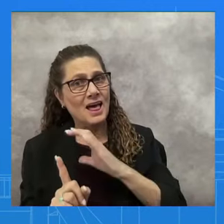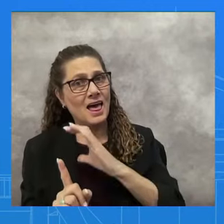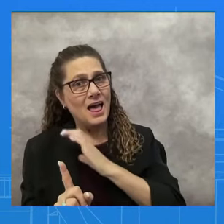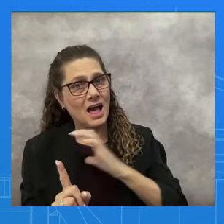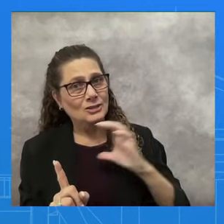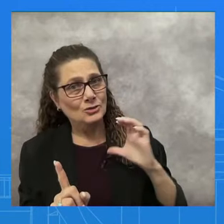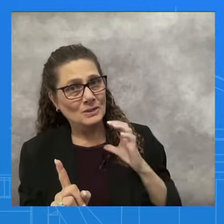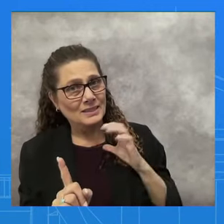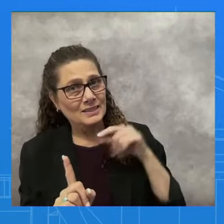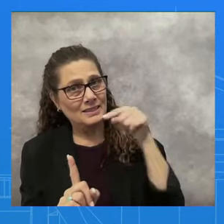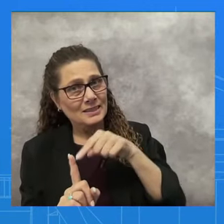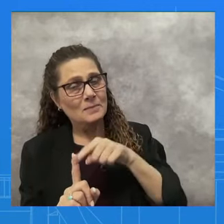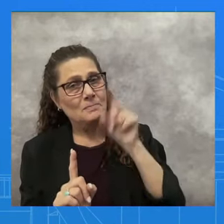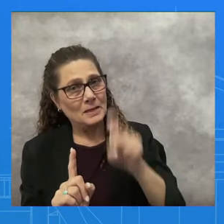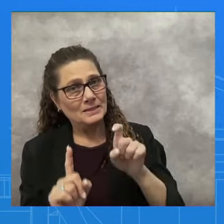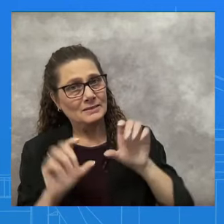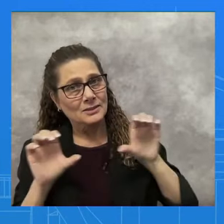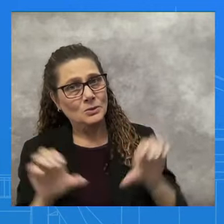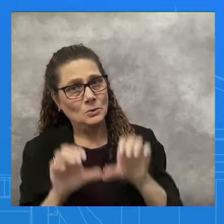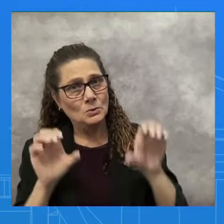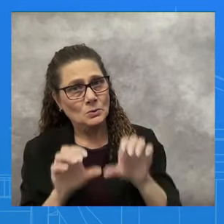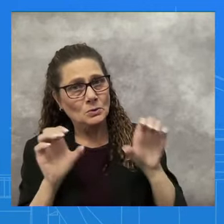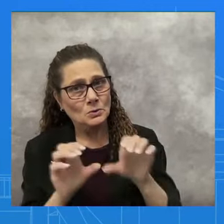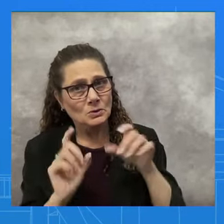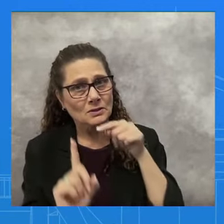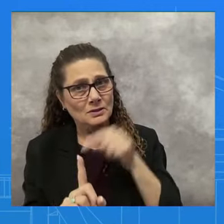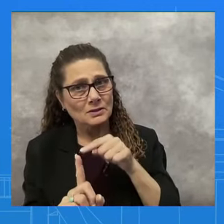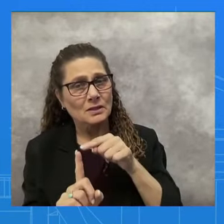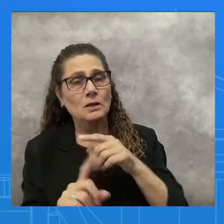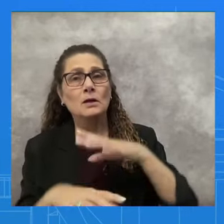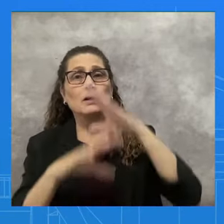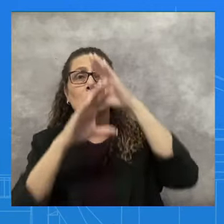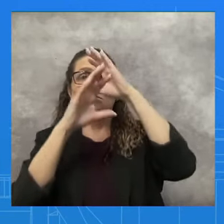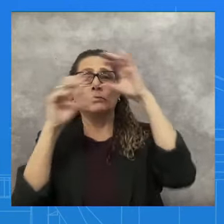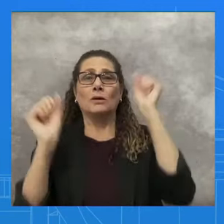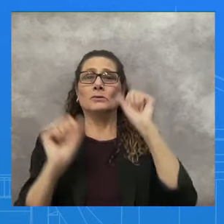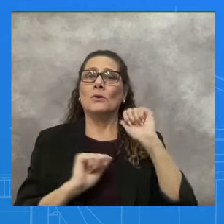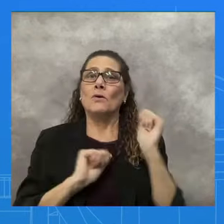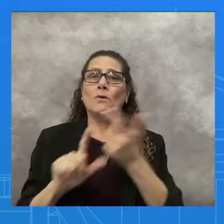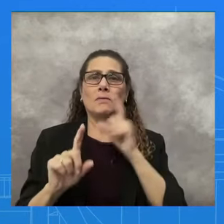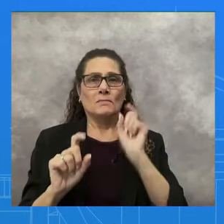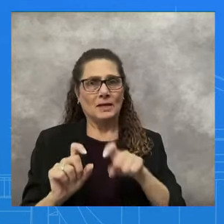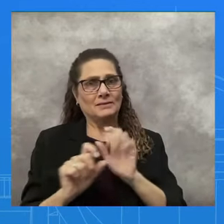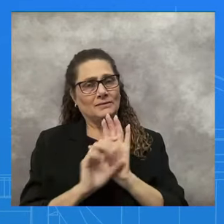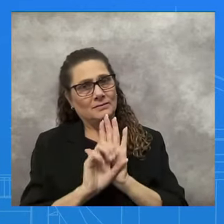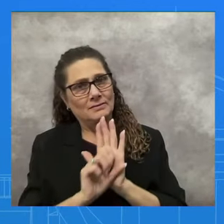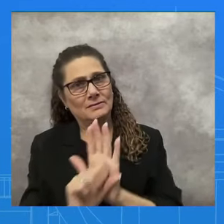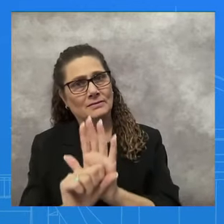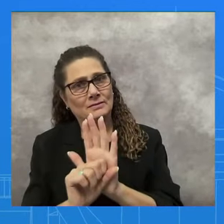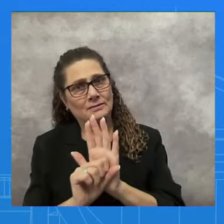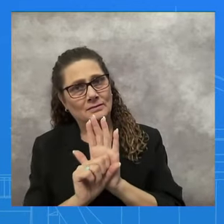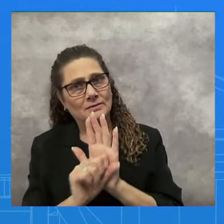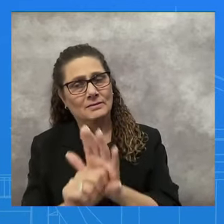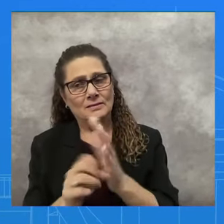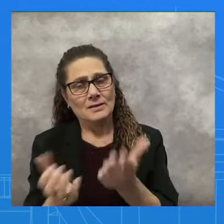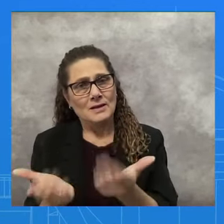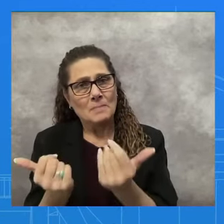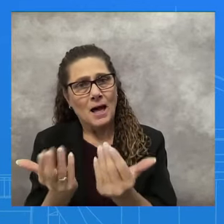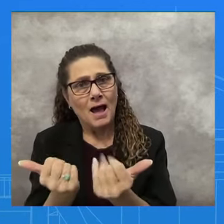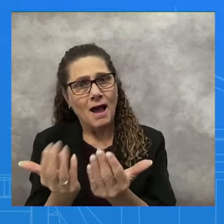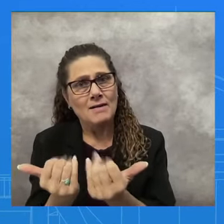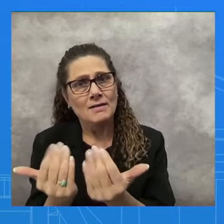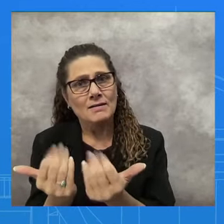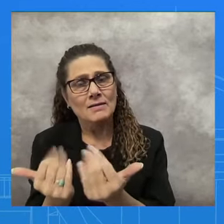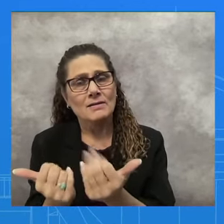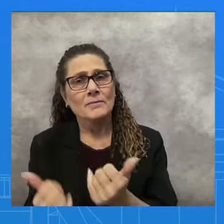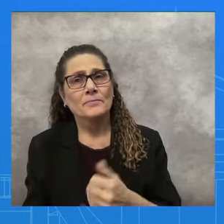about Congress. We have to put the pressure. We were able to pass a bipartisan piece of legislation that the president signed into law, obviously, 2 years